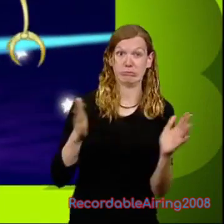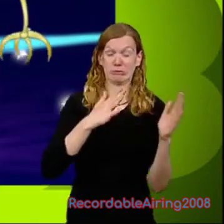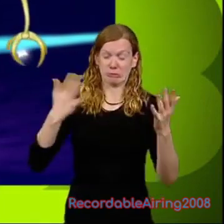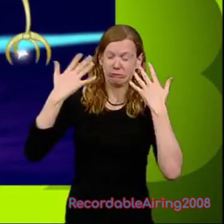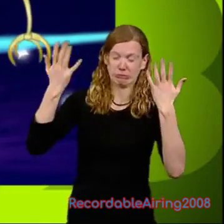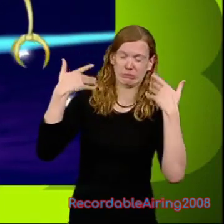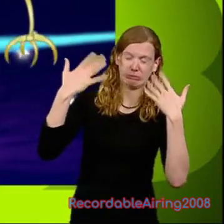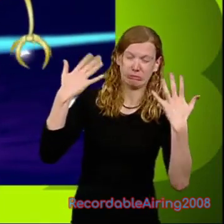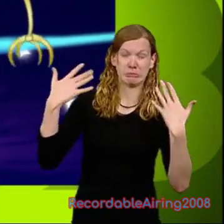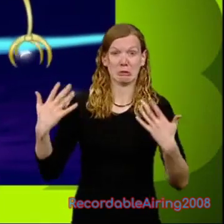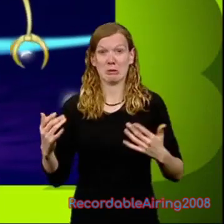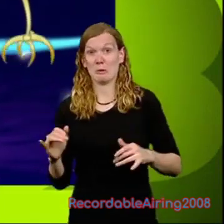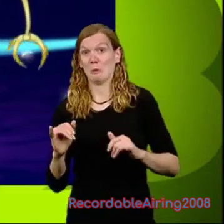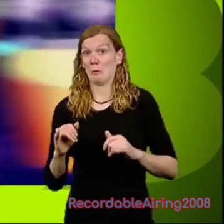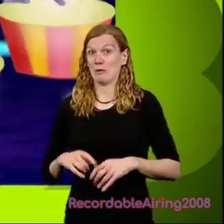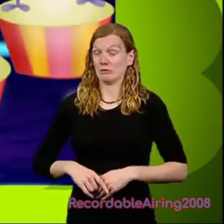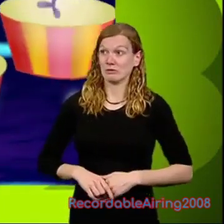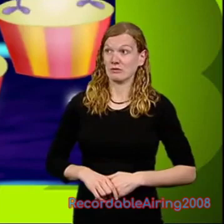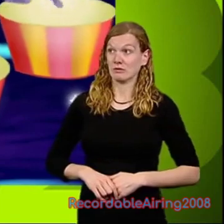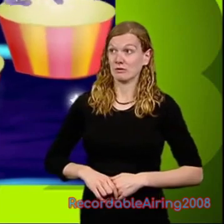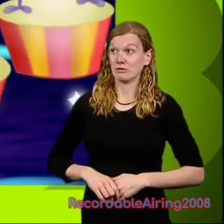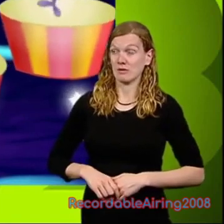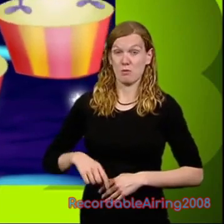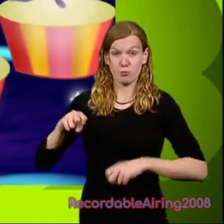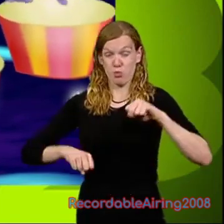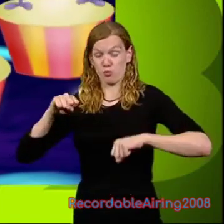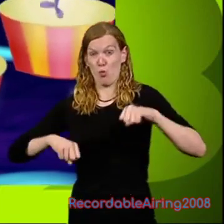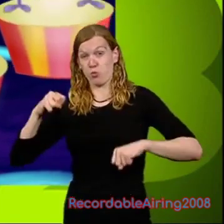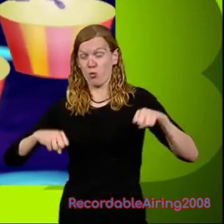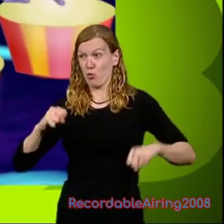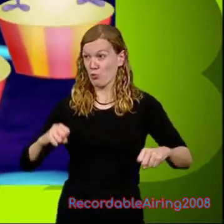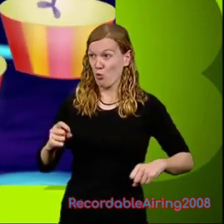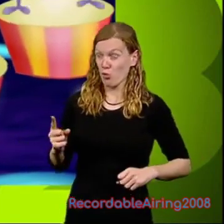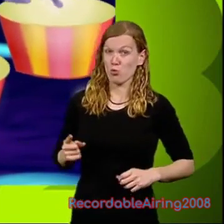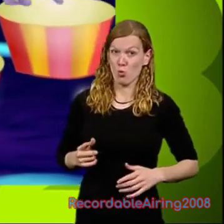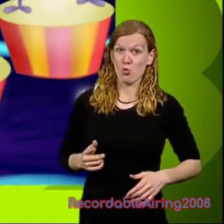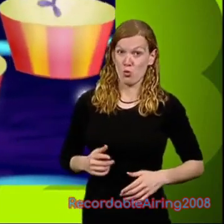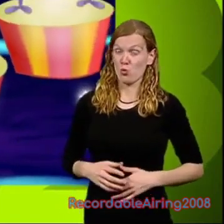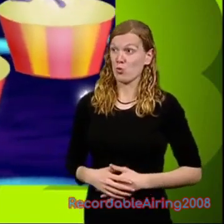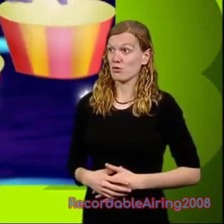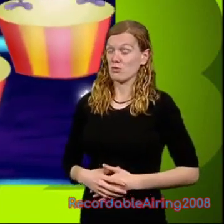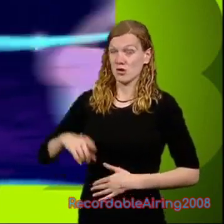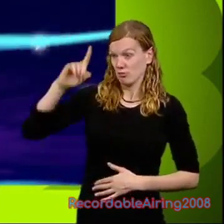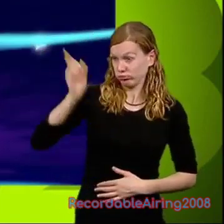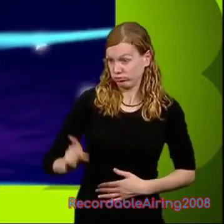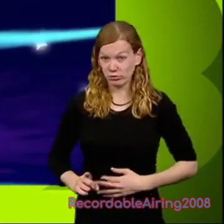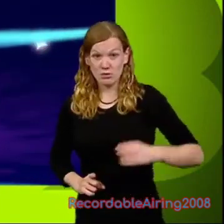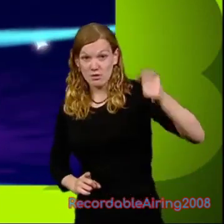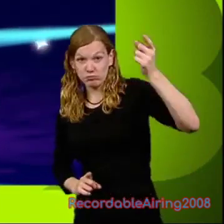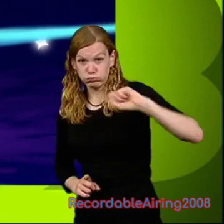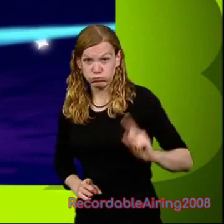trumpets. There'll be thunderous drumming in the skies. Oh, yes, it's the sort of weather that wakes the